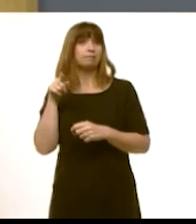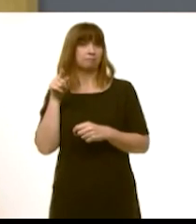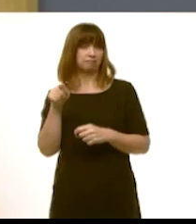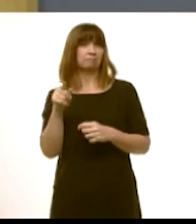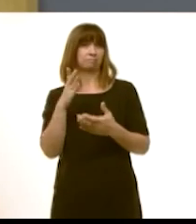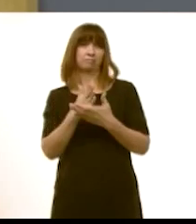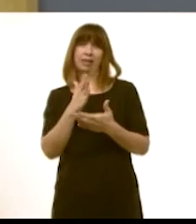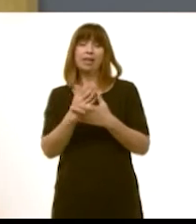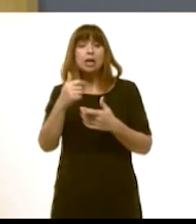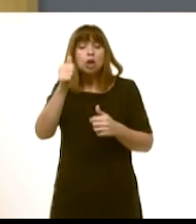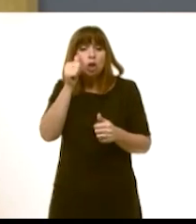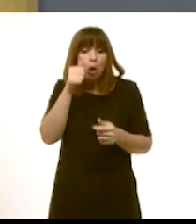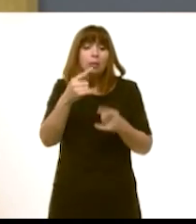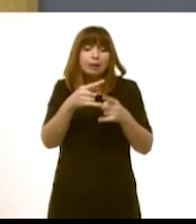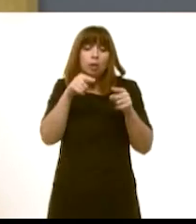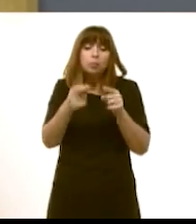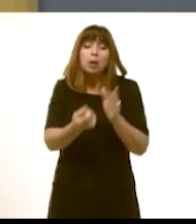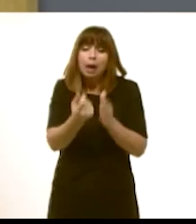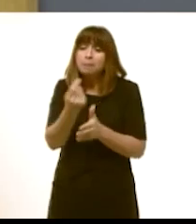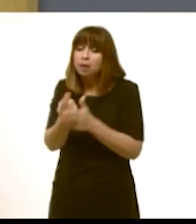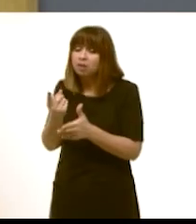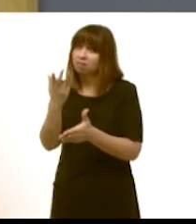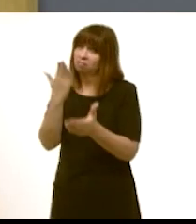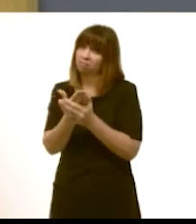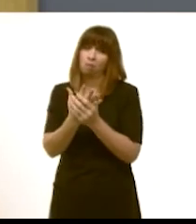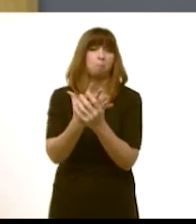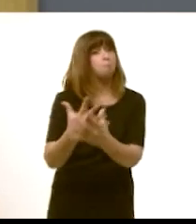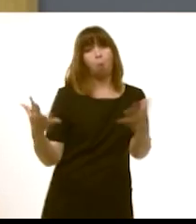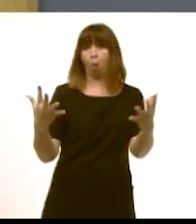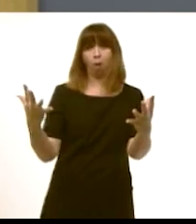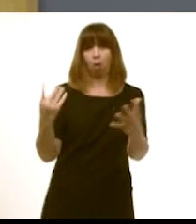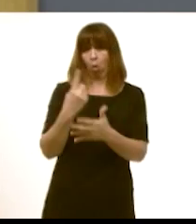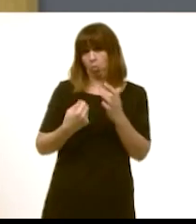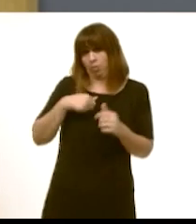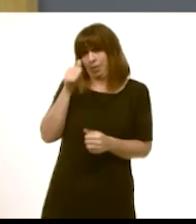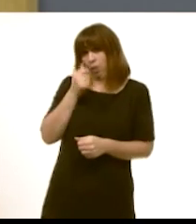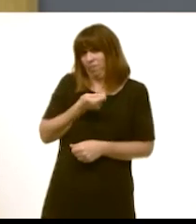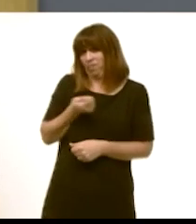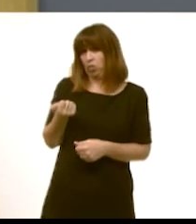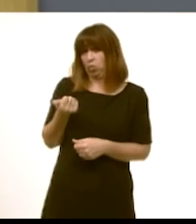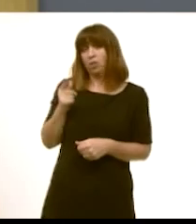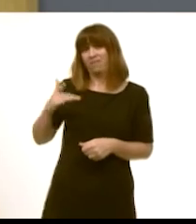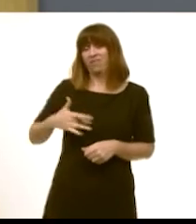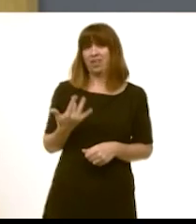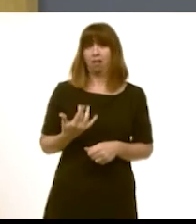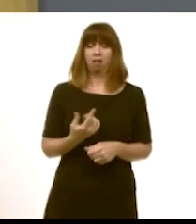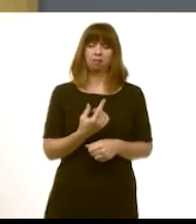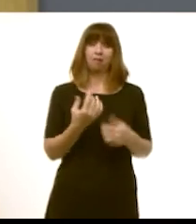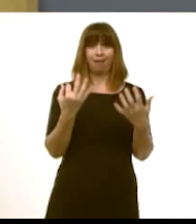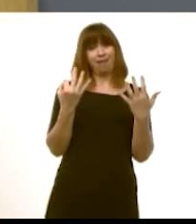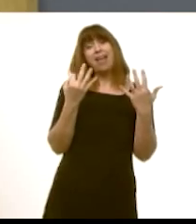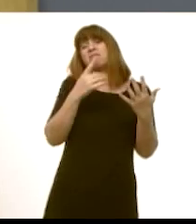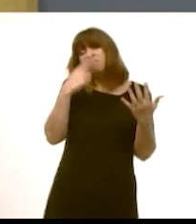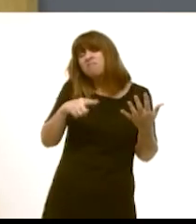at the tip of the iceberg. Her study has been extensive and suggests that approximately just 1 out of